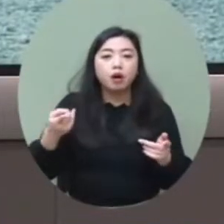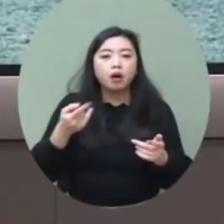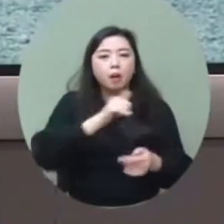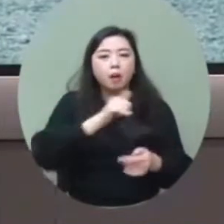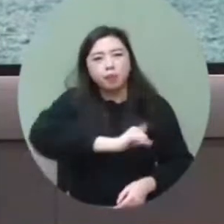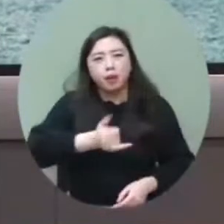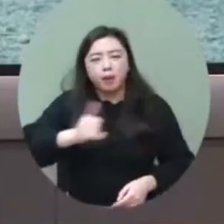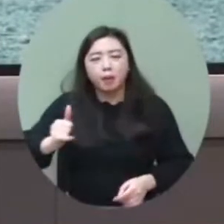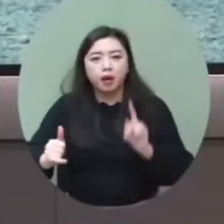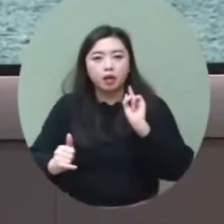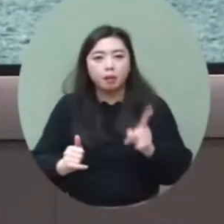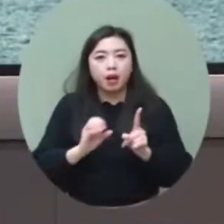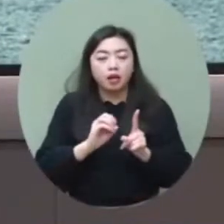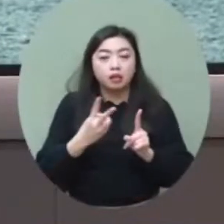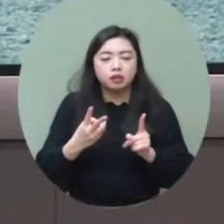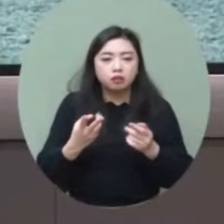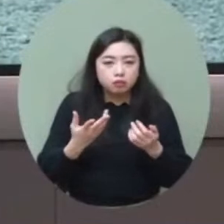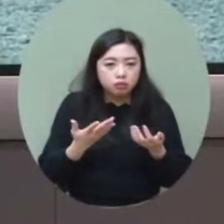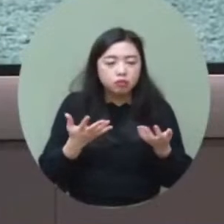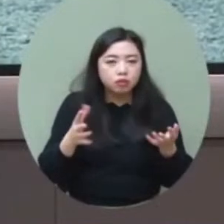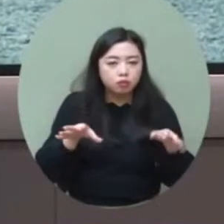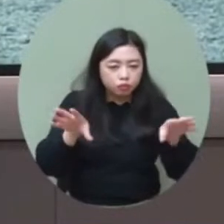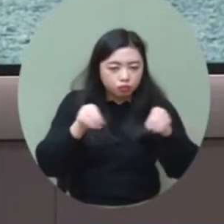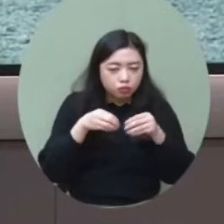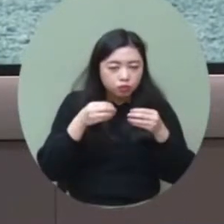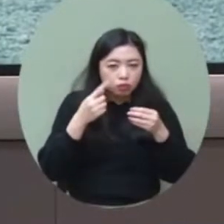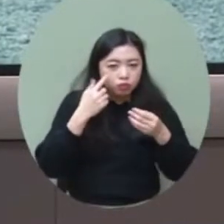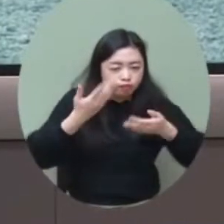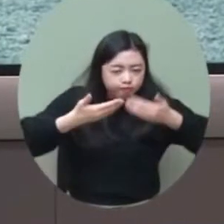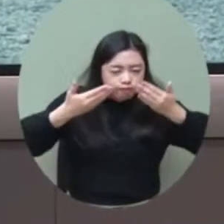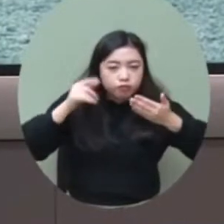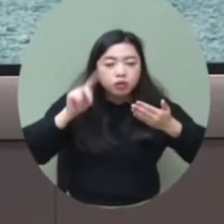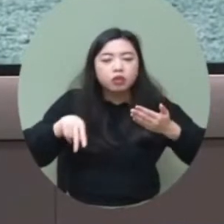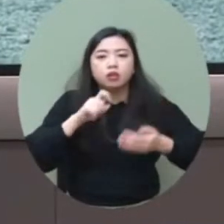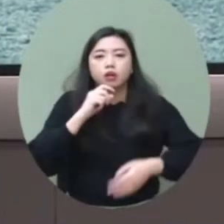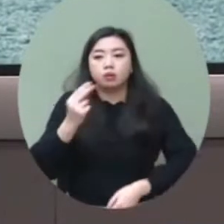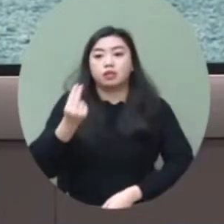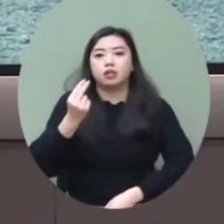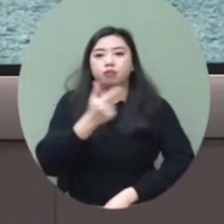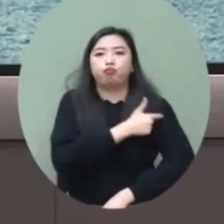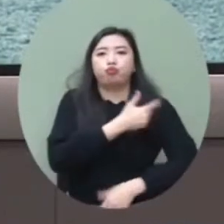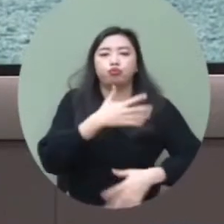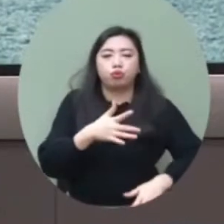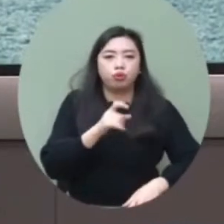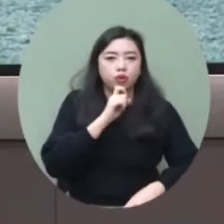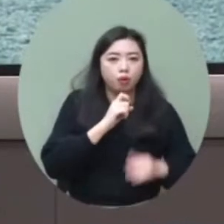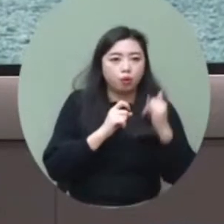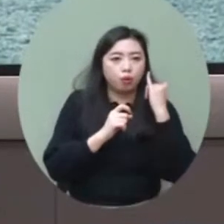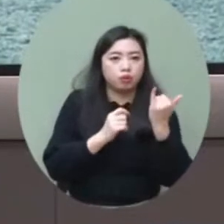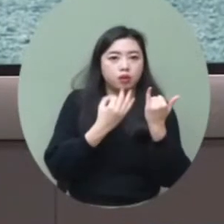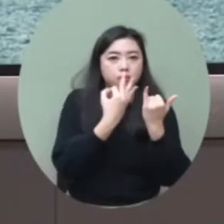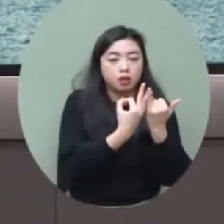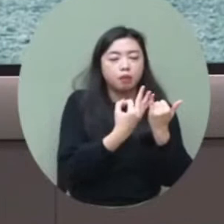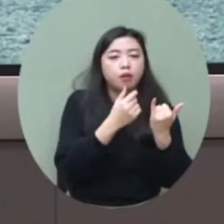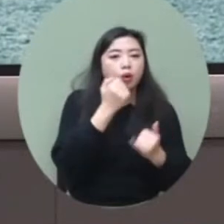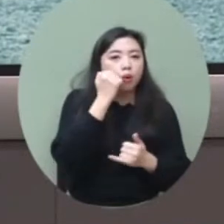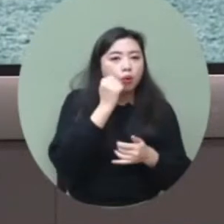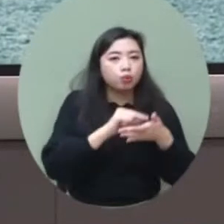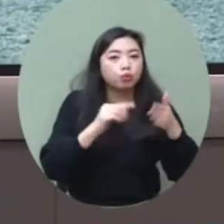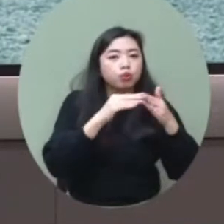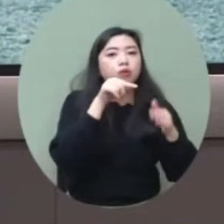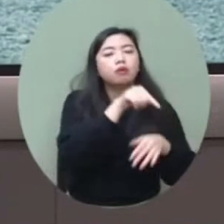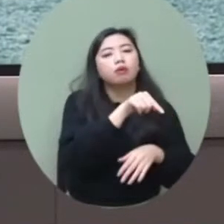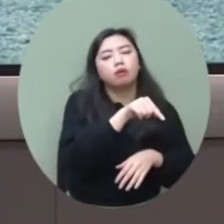We looked at the 112 cases in which the patients passed away. Only 7 patients received 2 doses of the